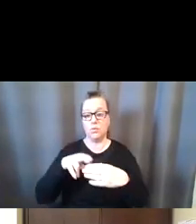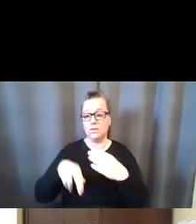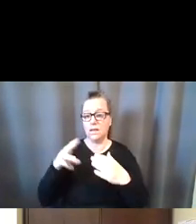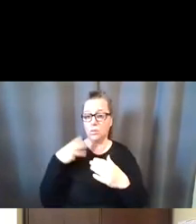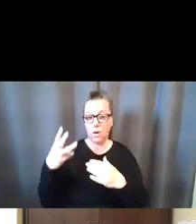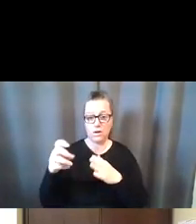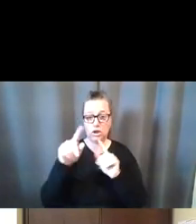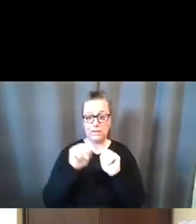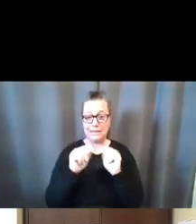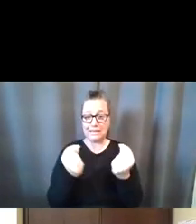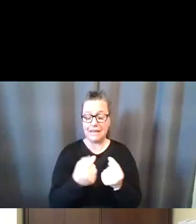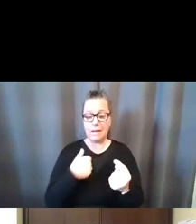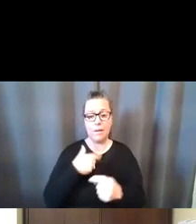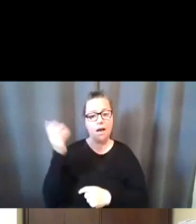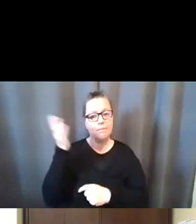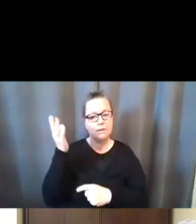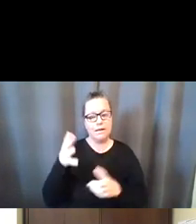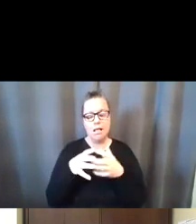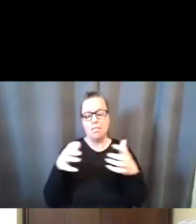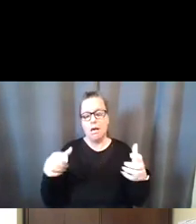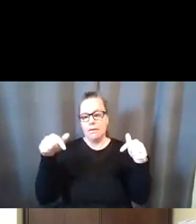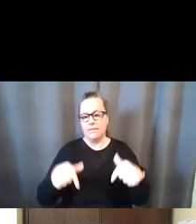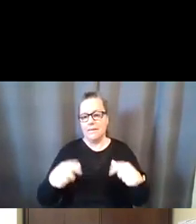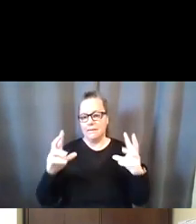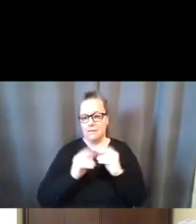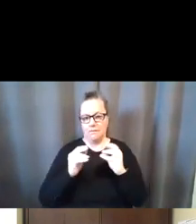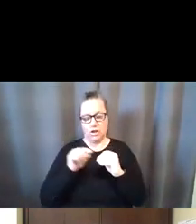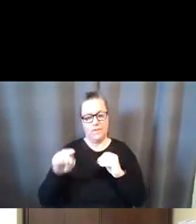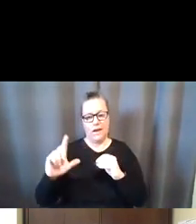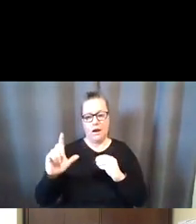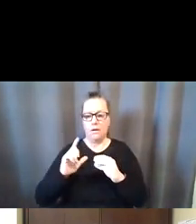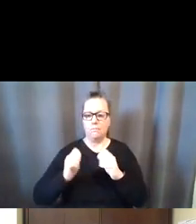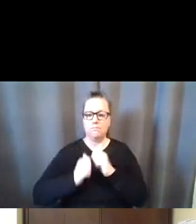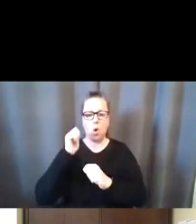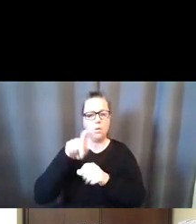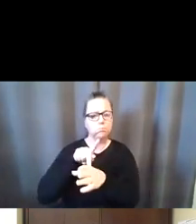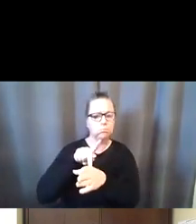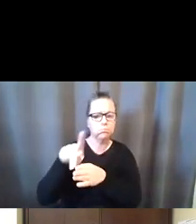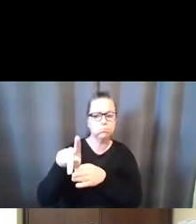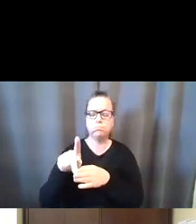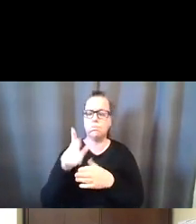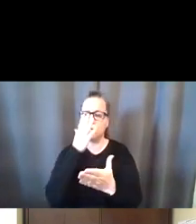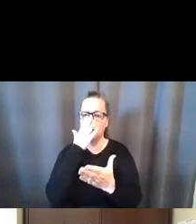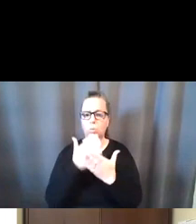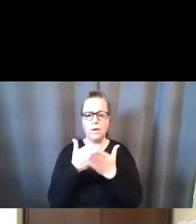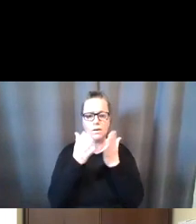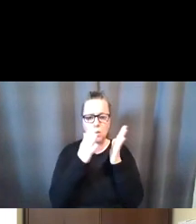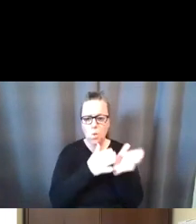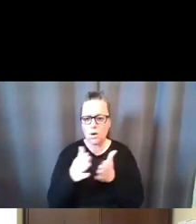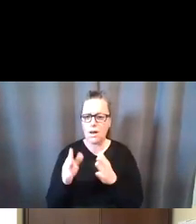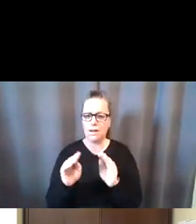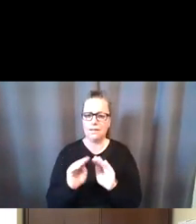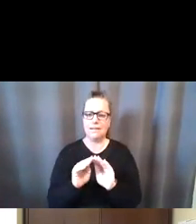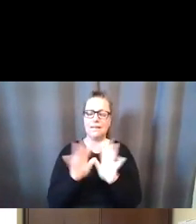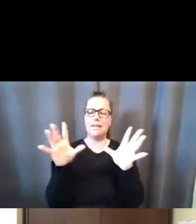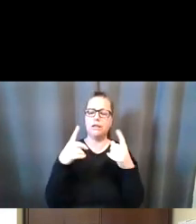team. I presented a lot of these conferences, and they are one of the most professional, well-organized, clear,